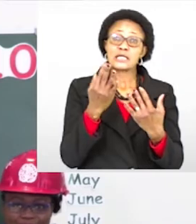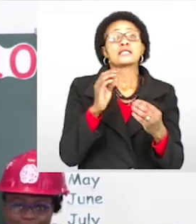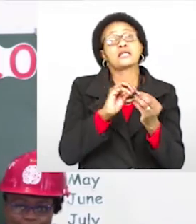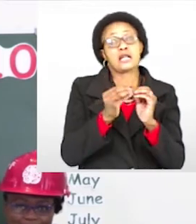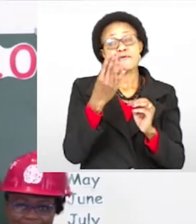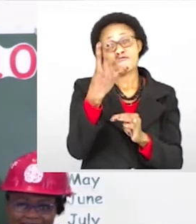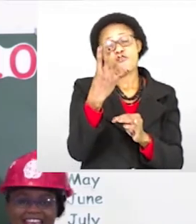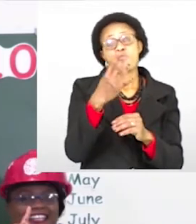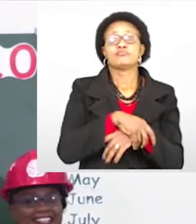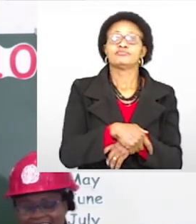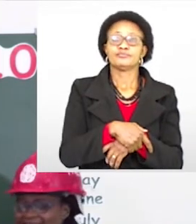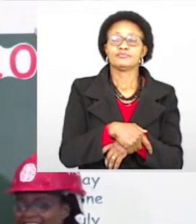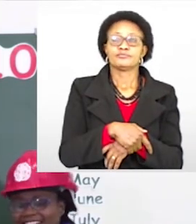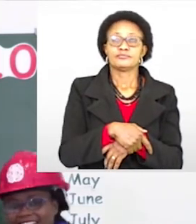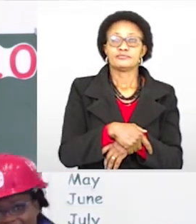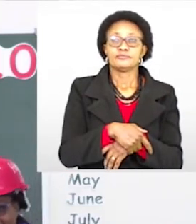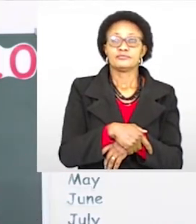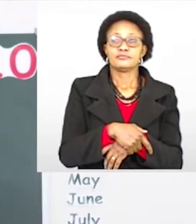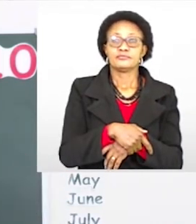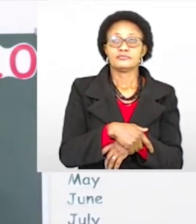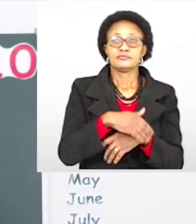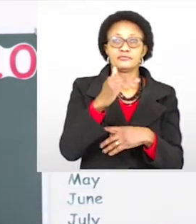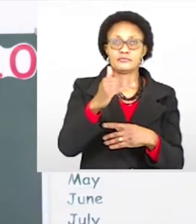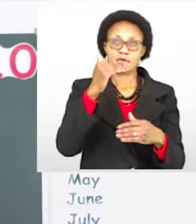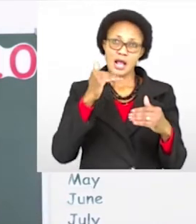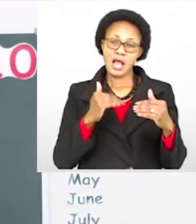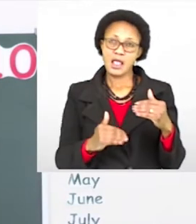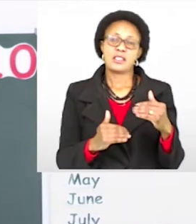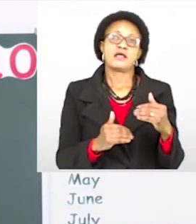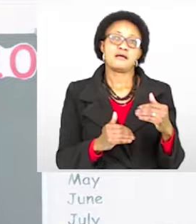number 4. Let's take a look at the next exercise.